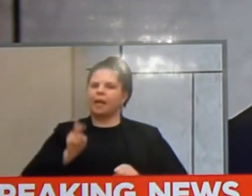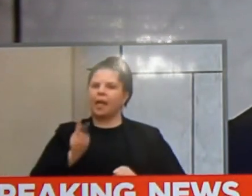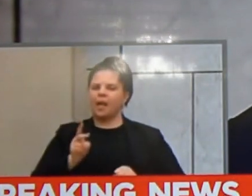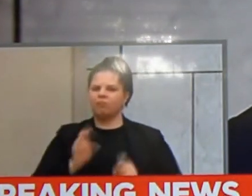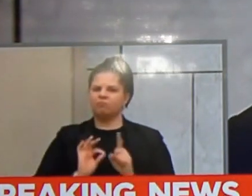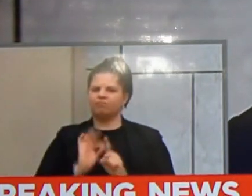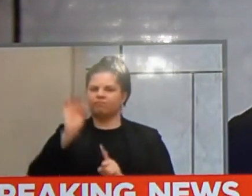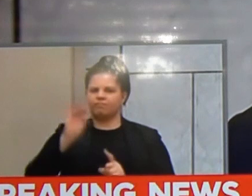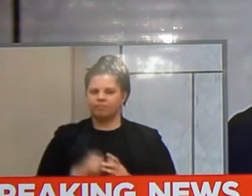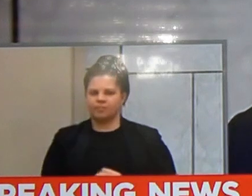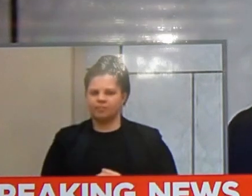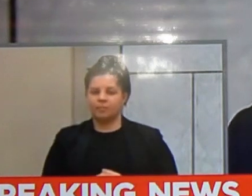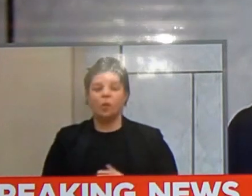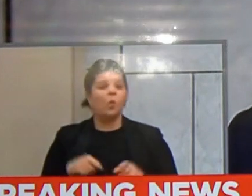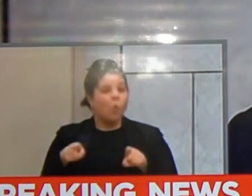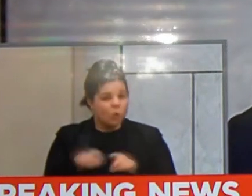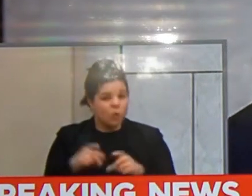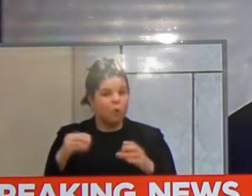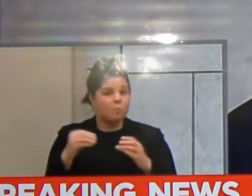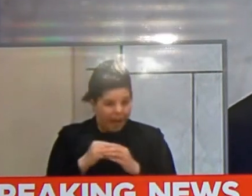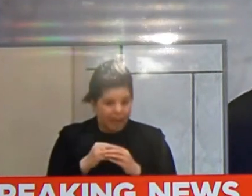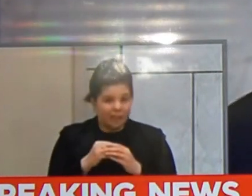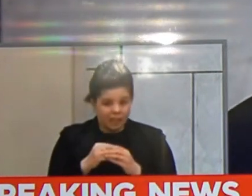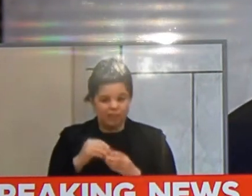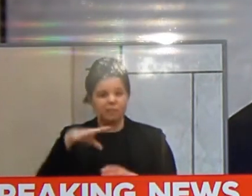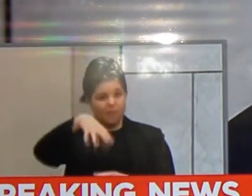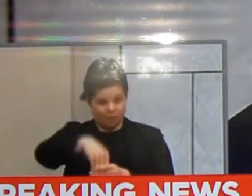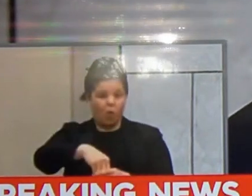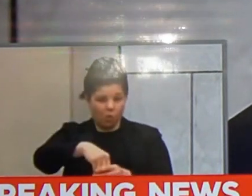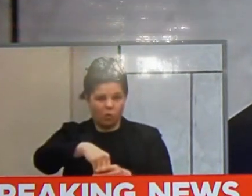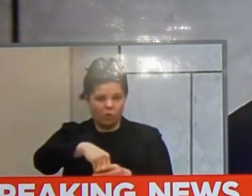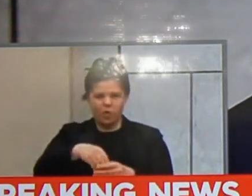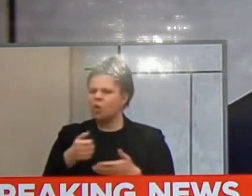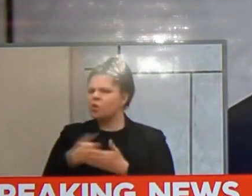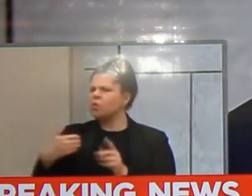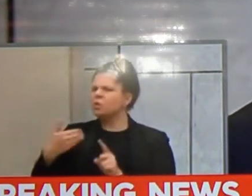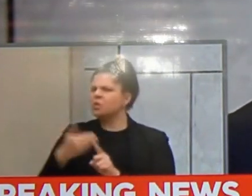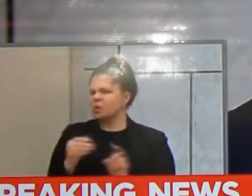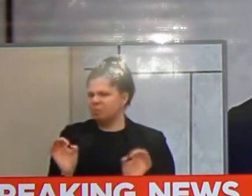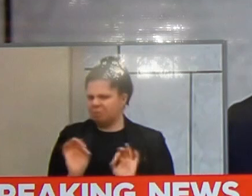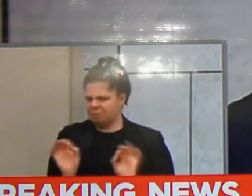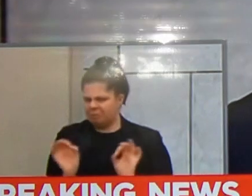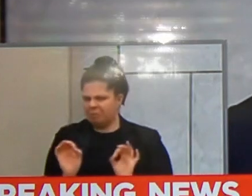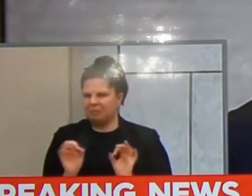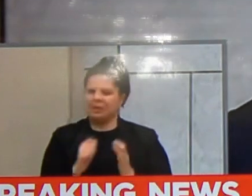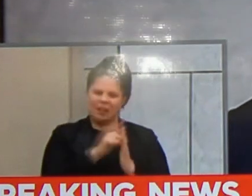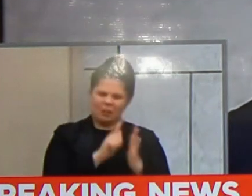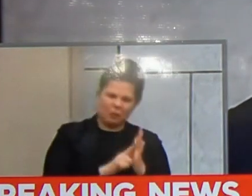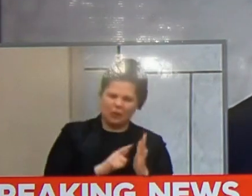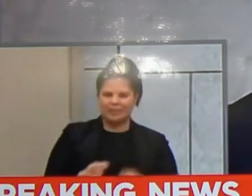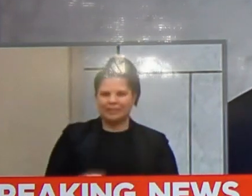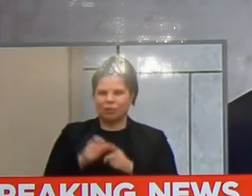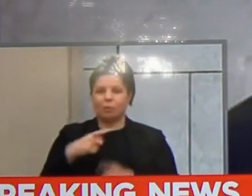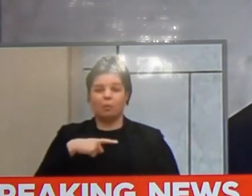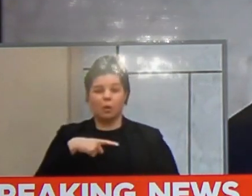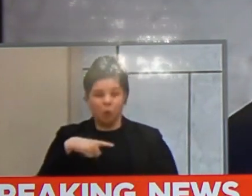will need to come to the party as well. The banks are not parties to those arrangements, so that makes it legally a little more difficult. But banks